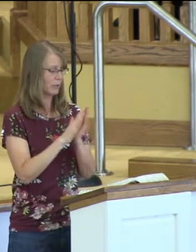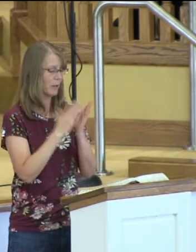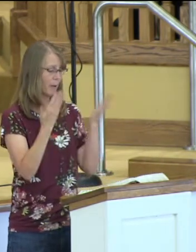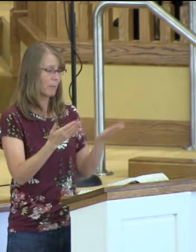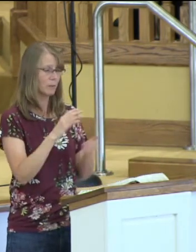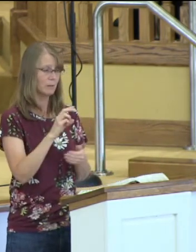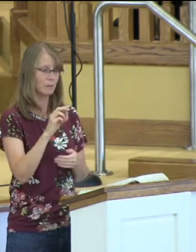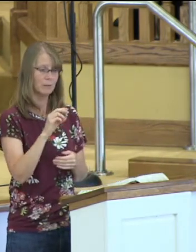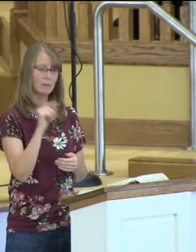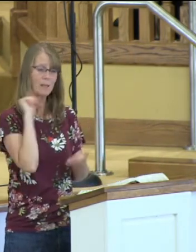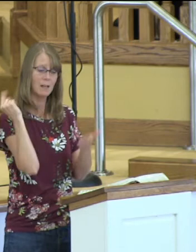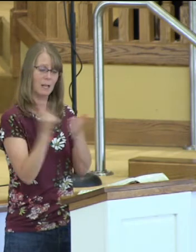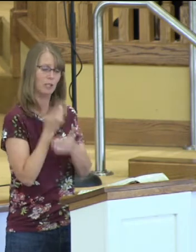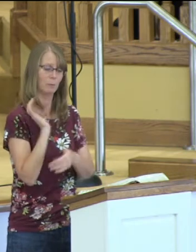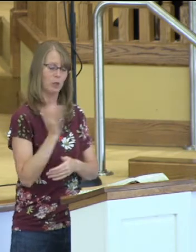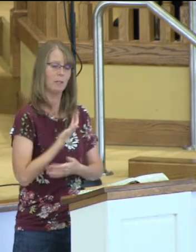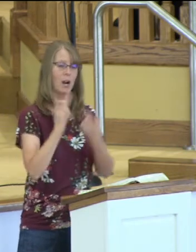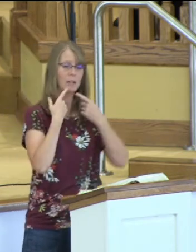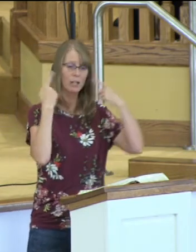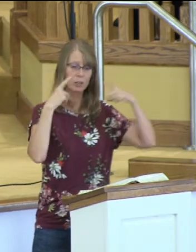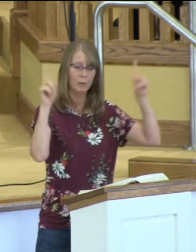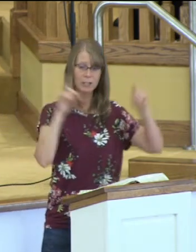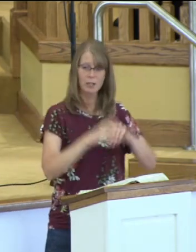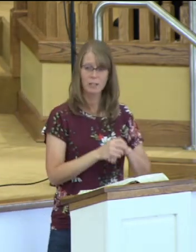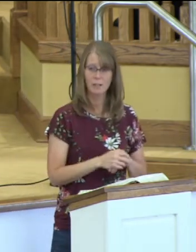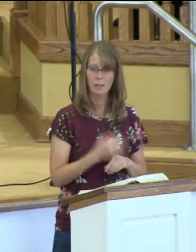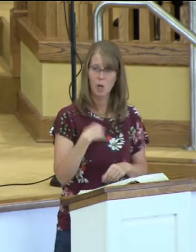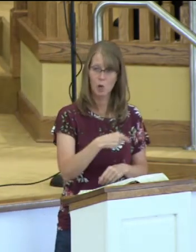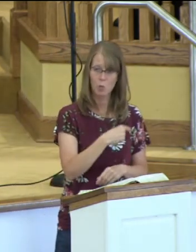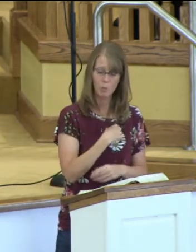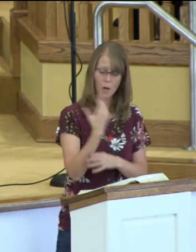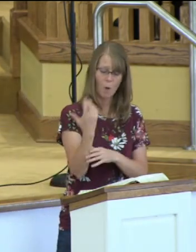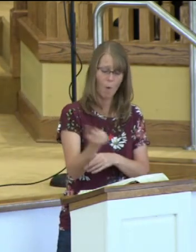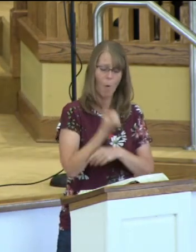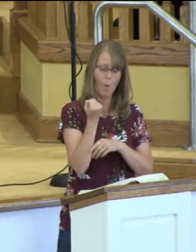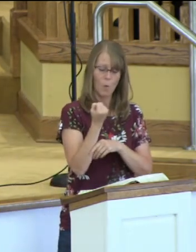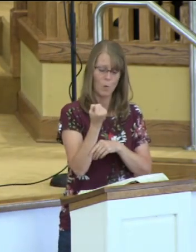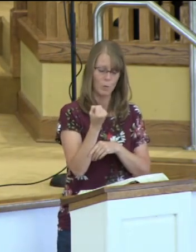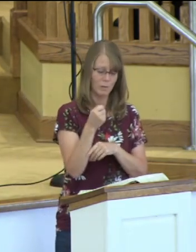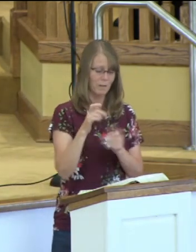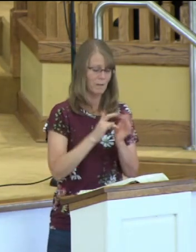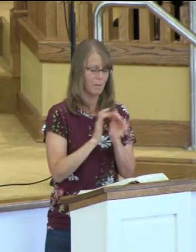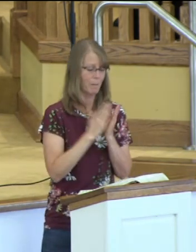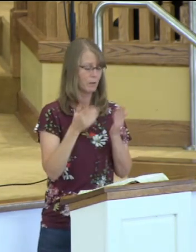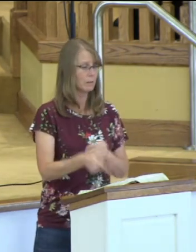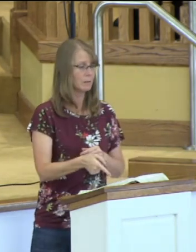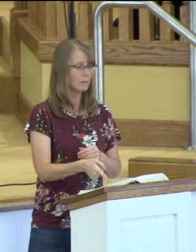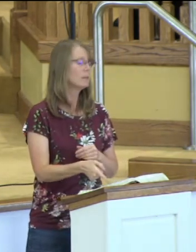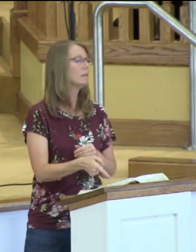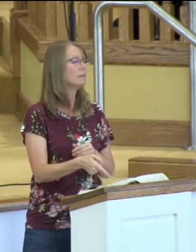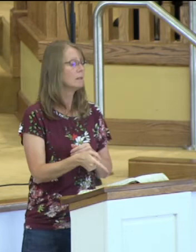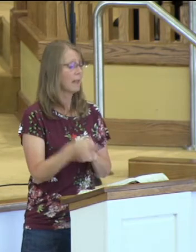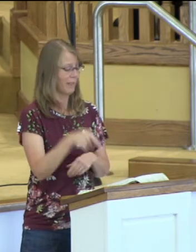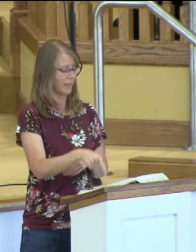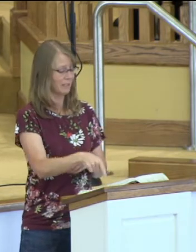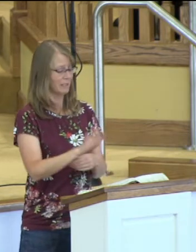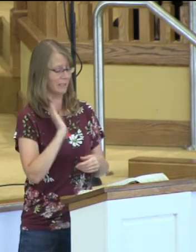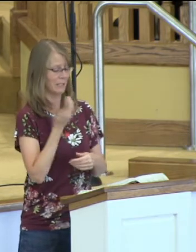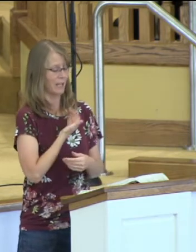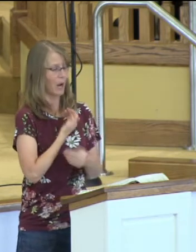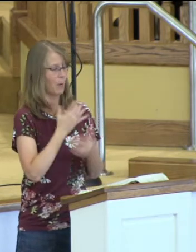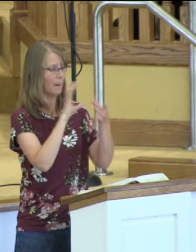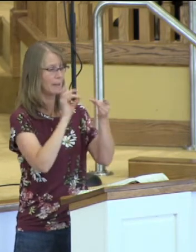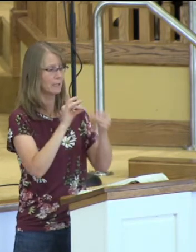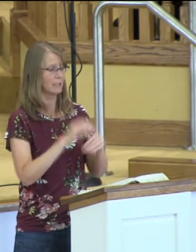declaration. We hold to this. This is our